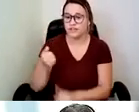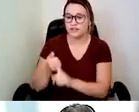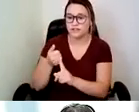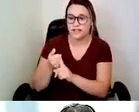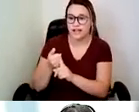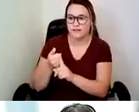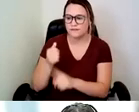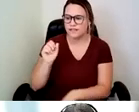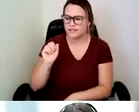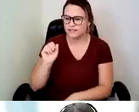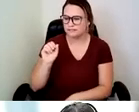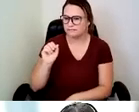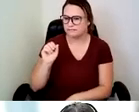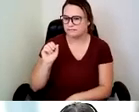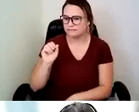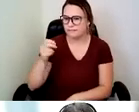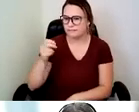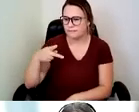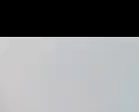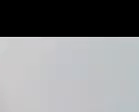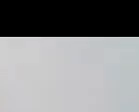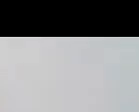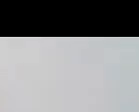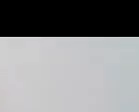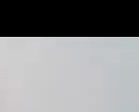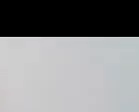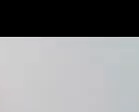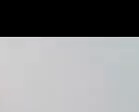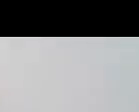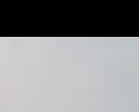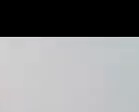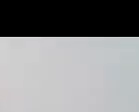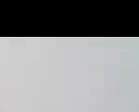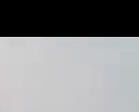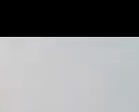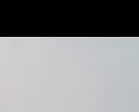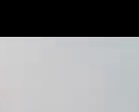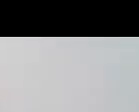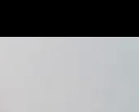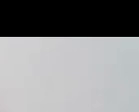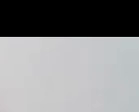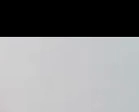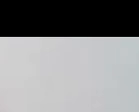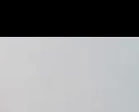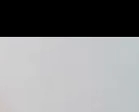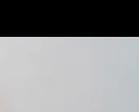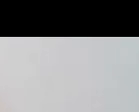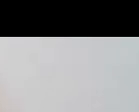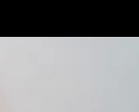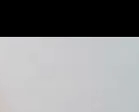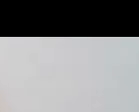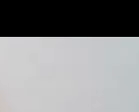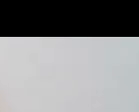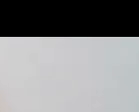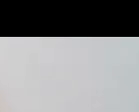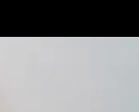Adult Advanced Illness at Upstate University Hospital. So now, Dr. Krenzer, I will be turning it over to you to introduce yourself, and I